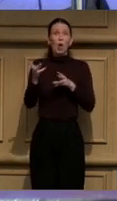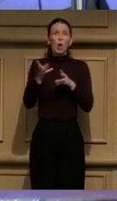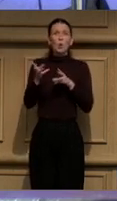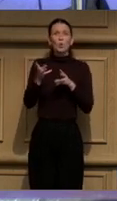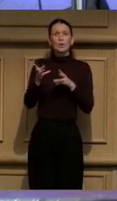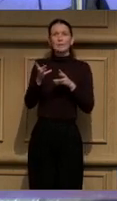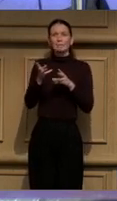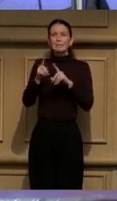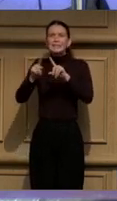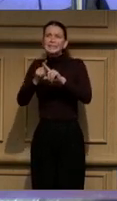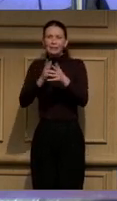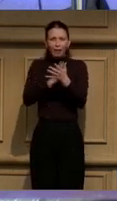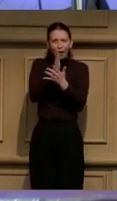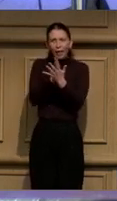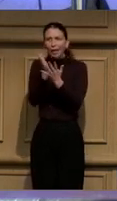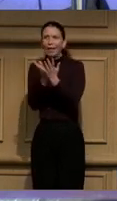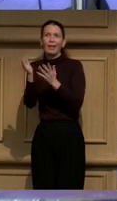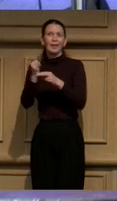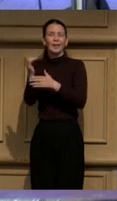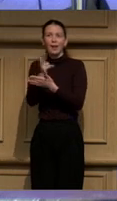in the various sort of mediums or media